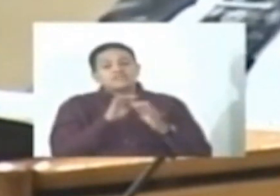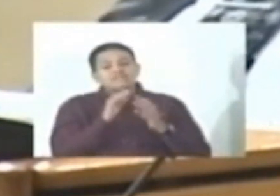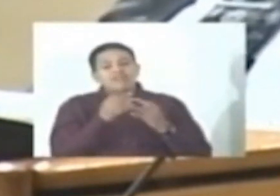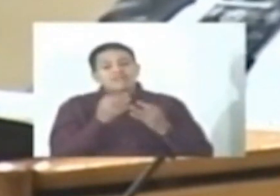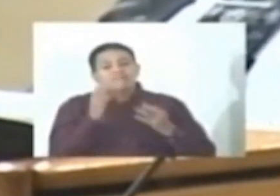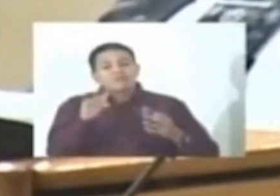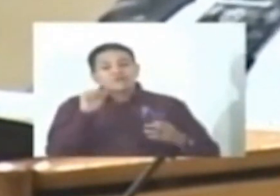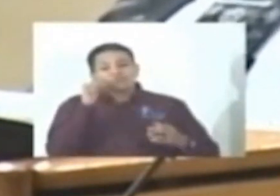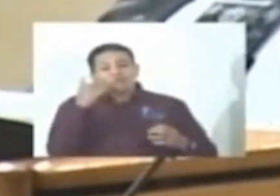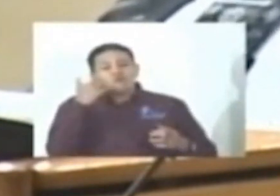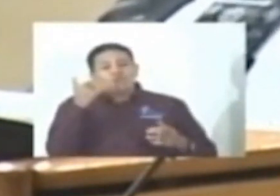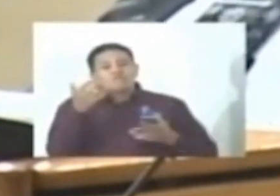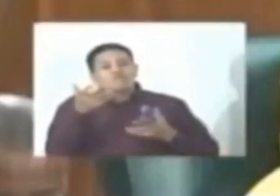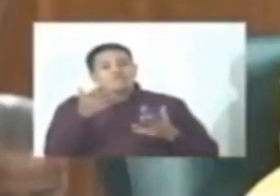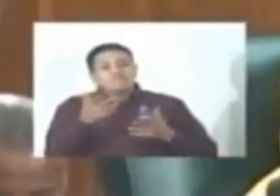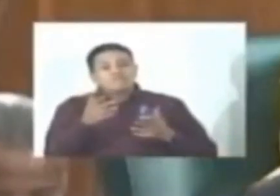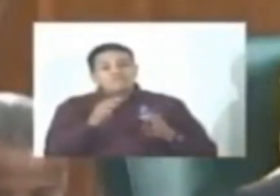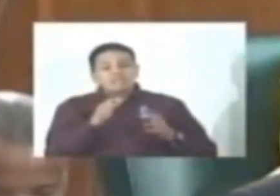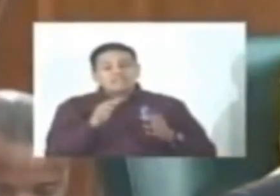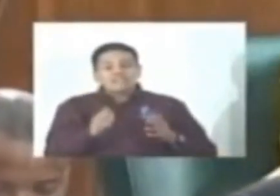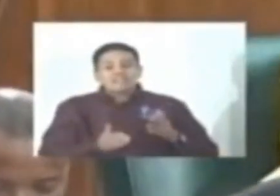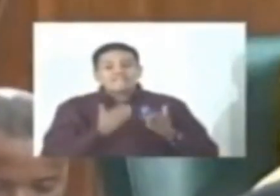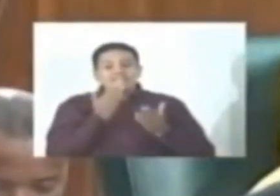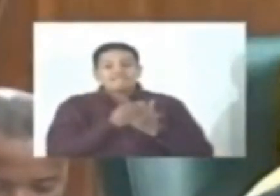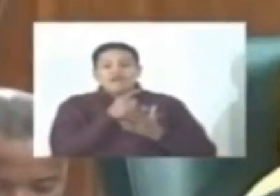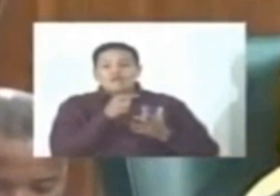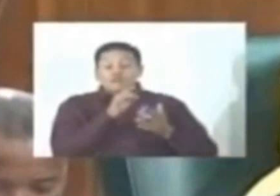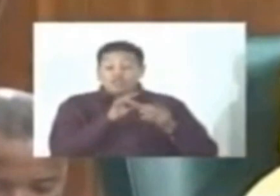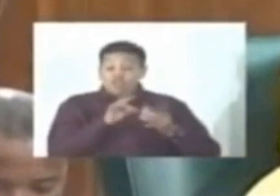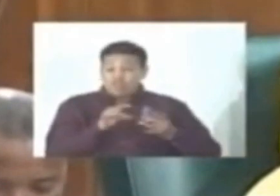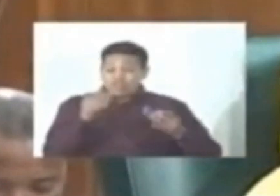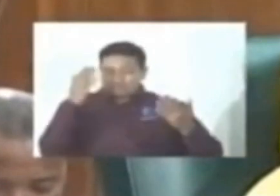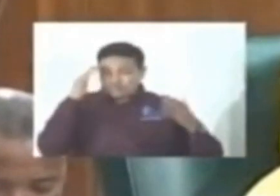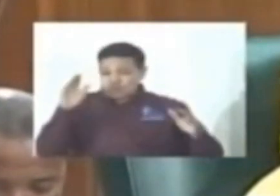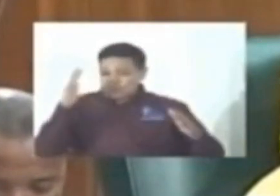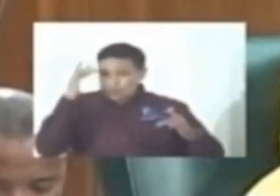least. In fact, when she was speaking about not knowing the